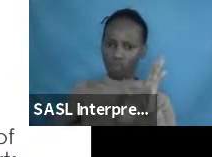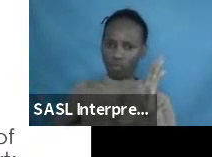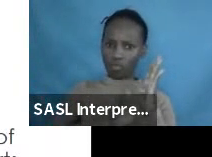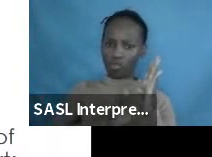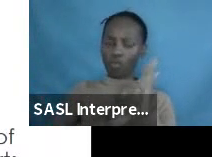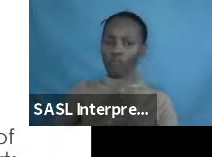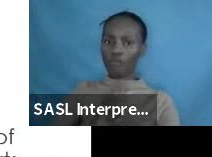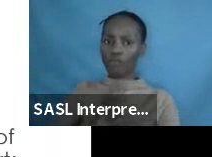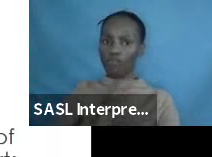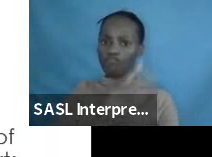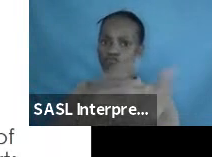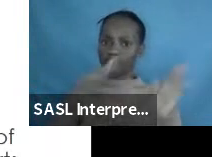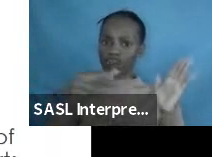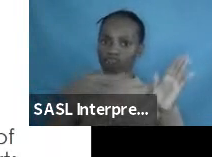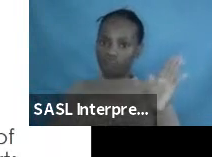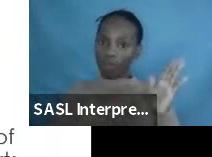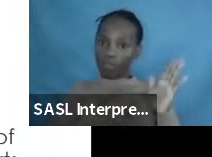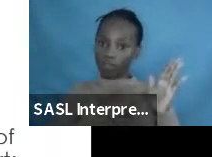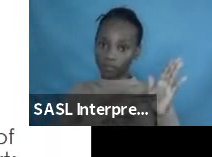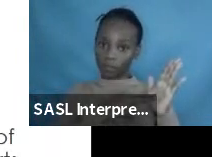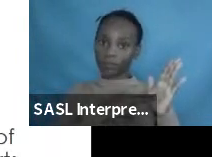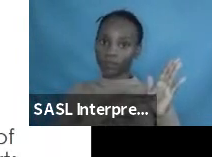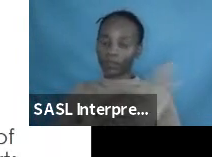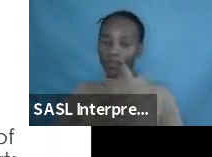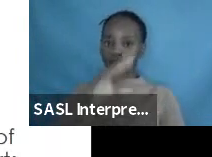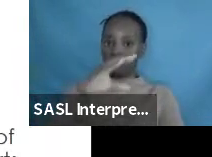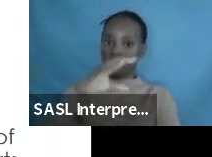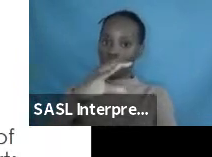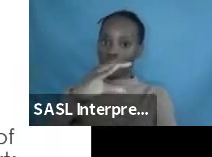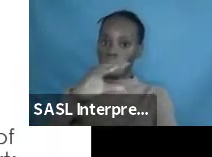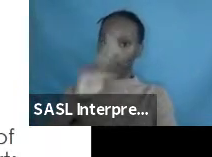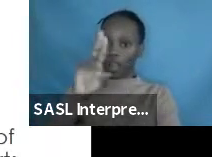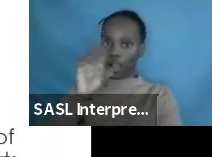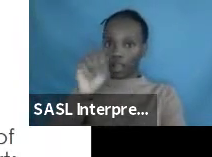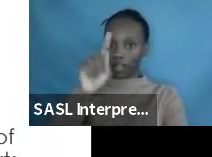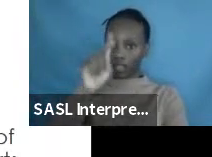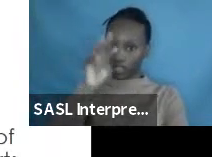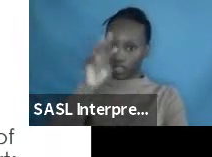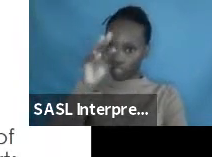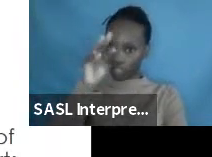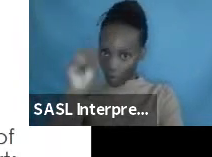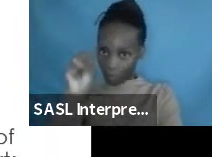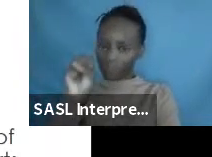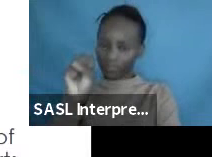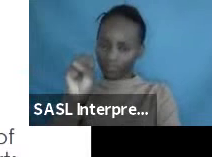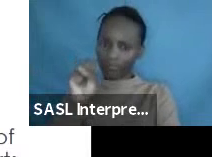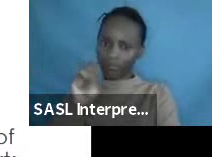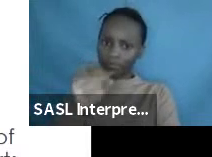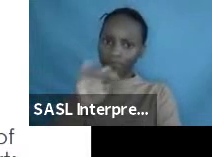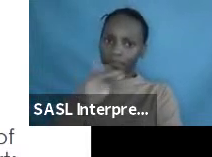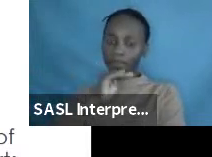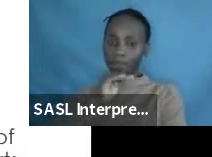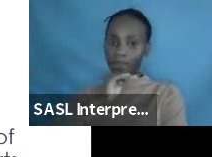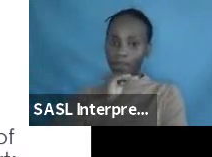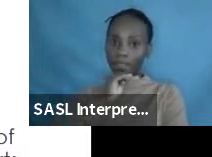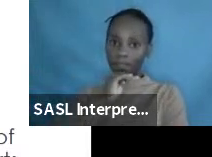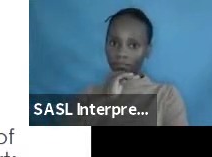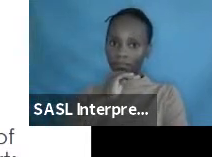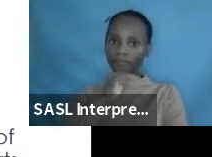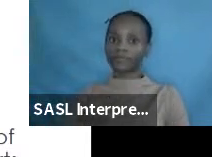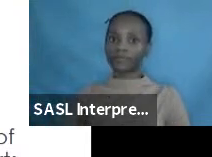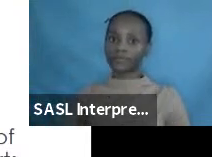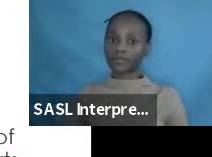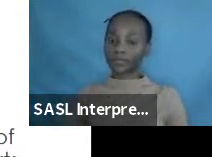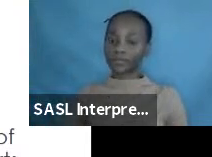role of customs and excise division is that it is the primary agency responsible for the protection